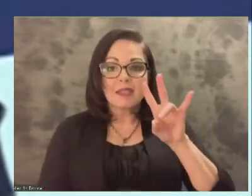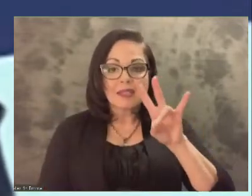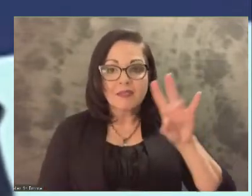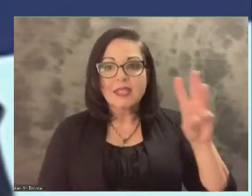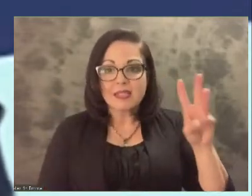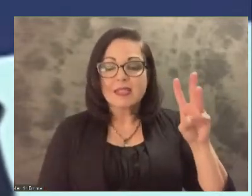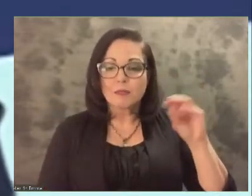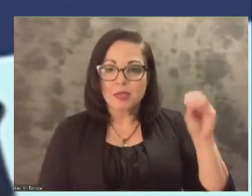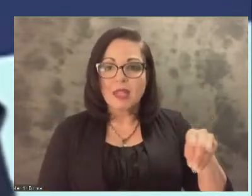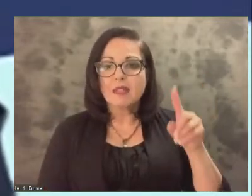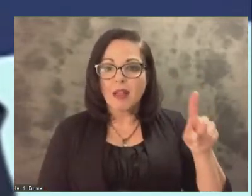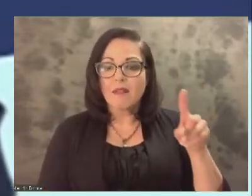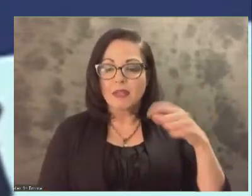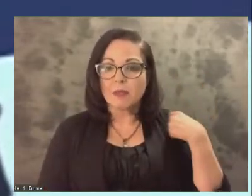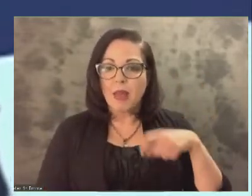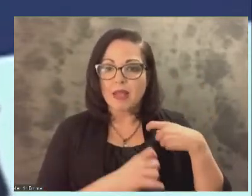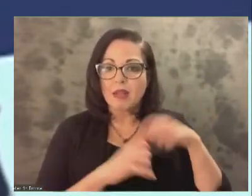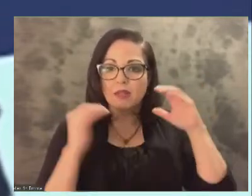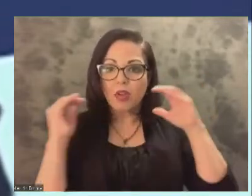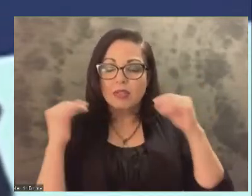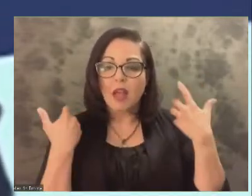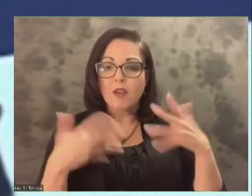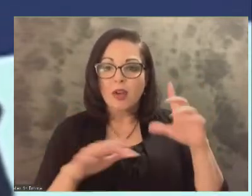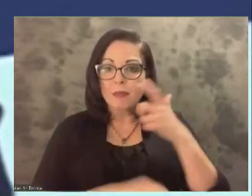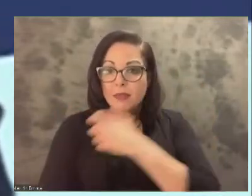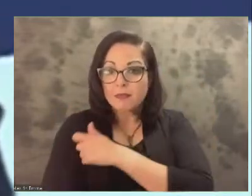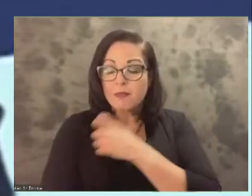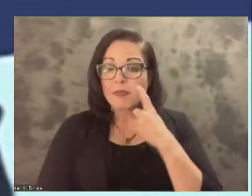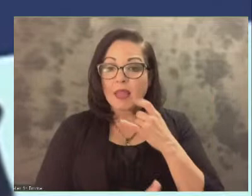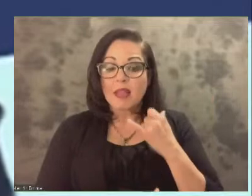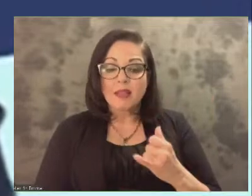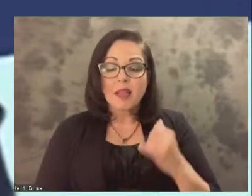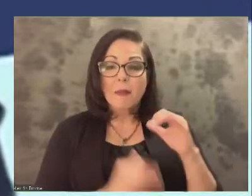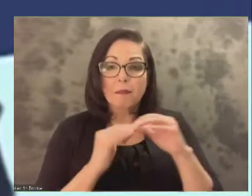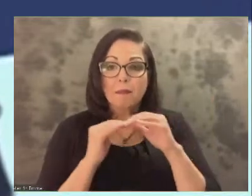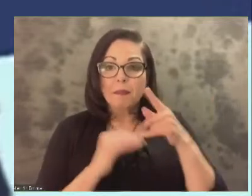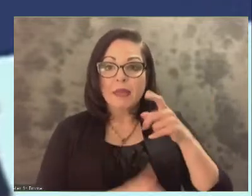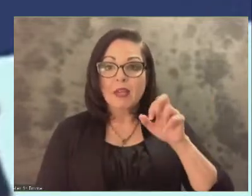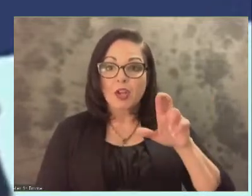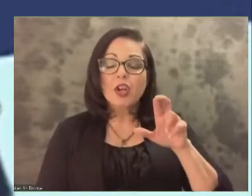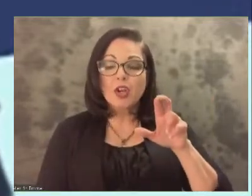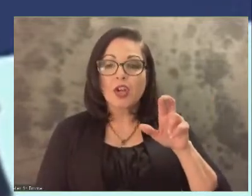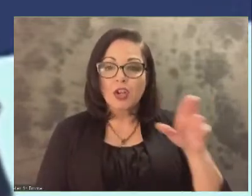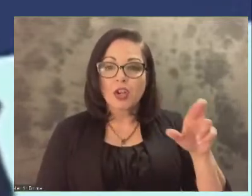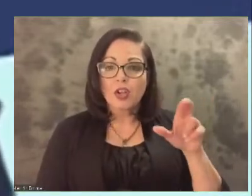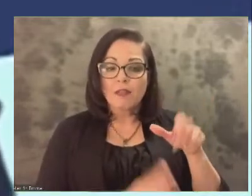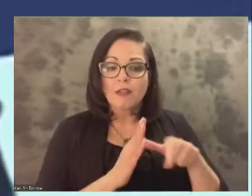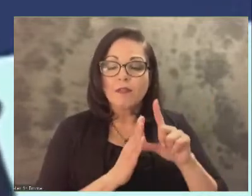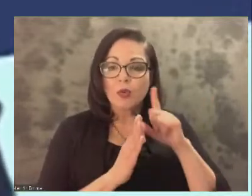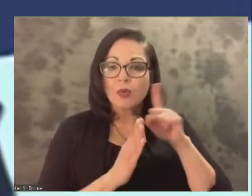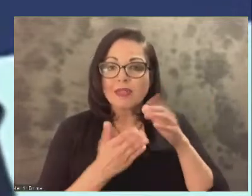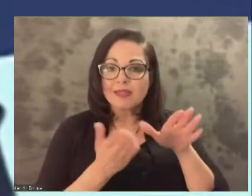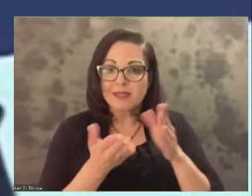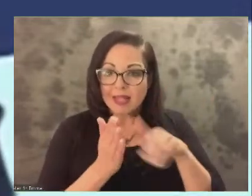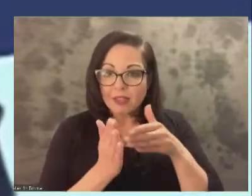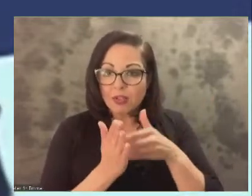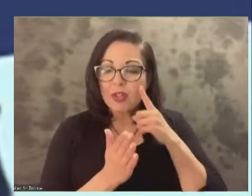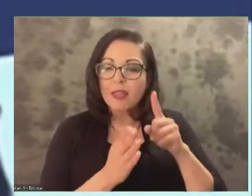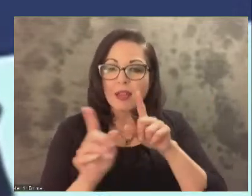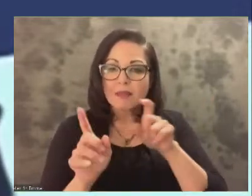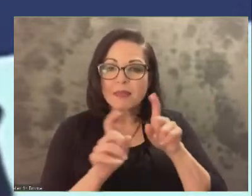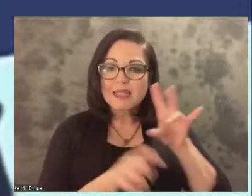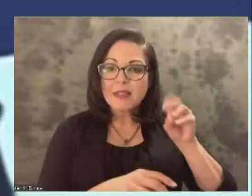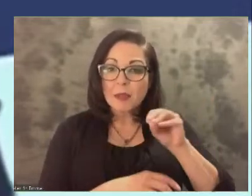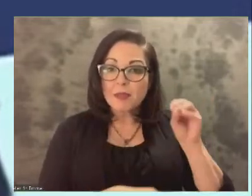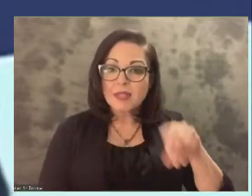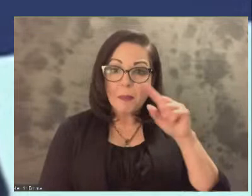vaccinated. And 3 weeks ago, the Pew Research Center surveyed over 10,000 adults online and found 70% of Black